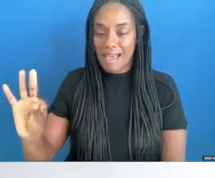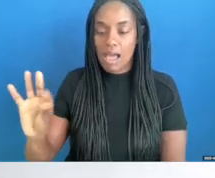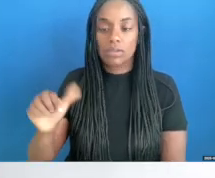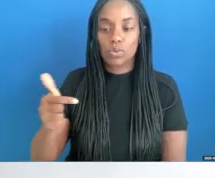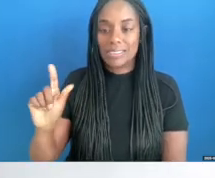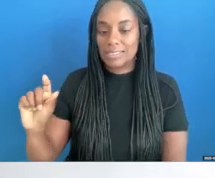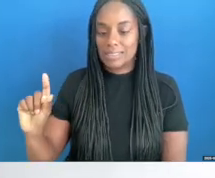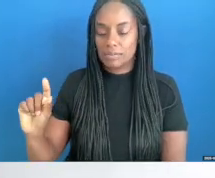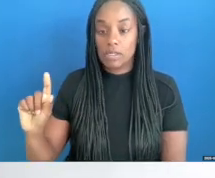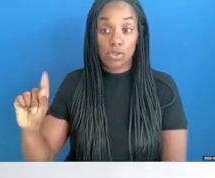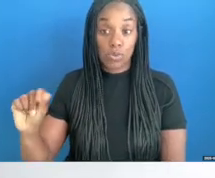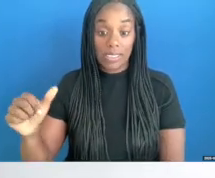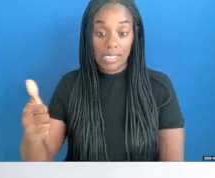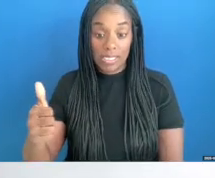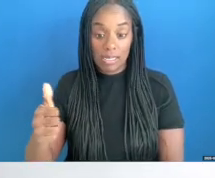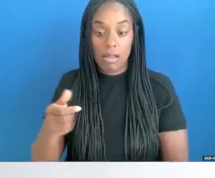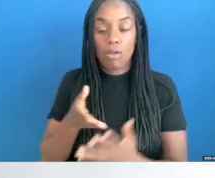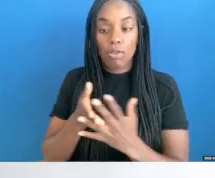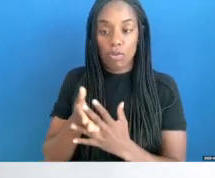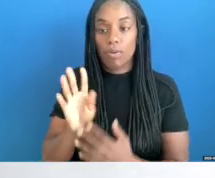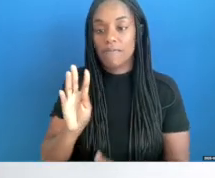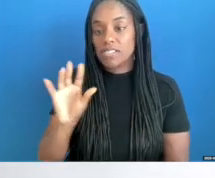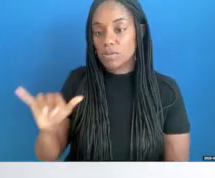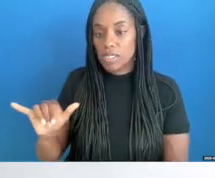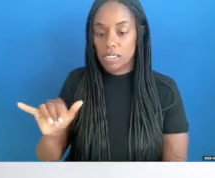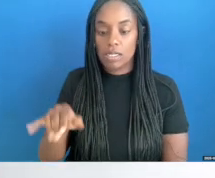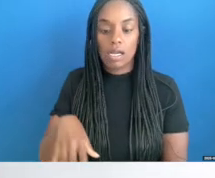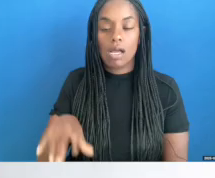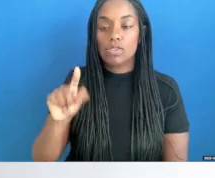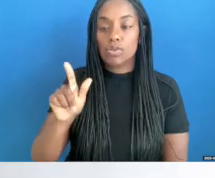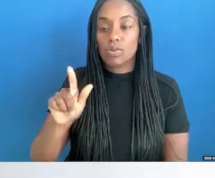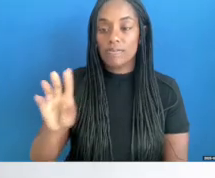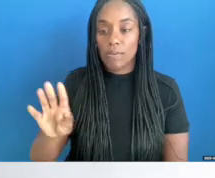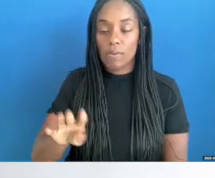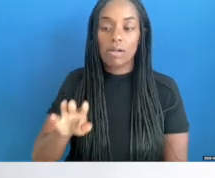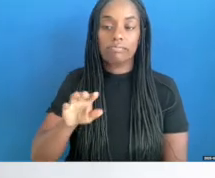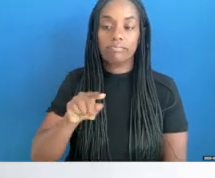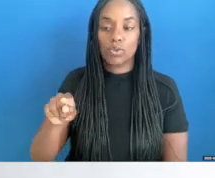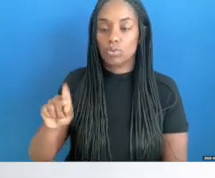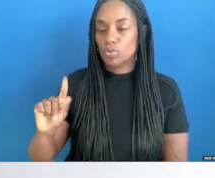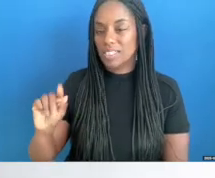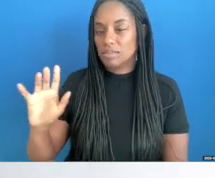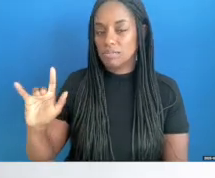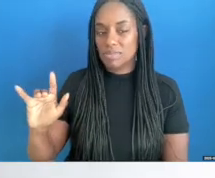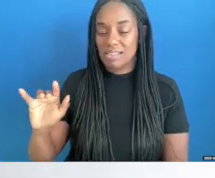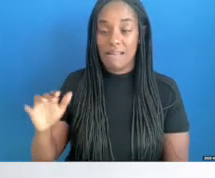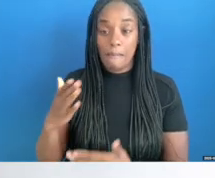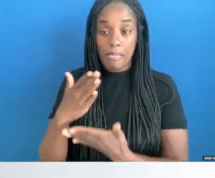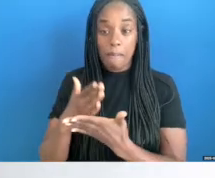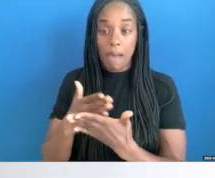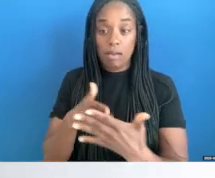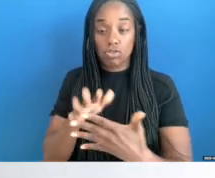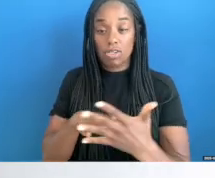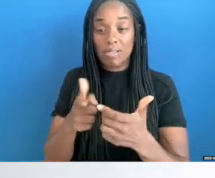fiscal year 2024-25. The pie chart shows the largest portion of funds